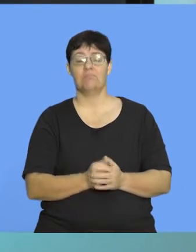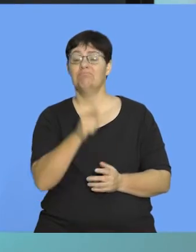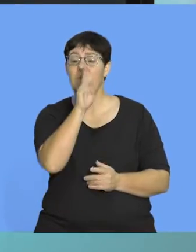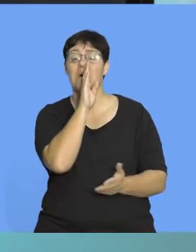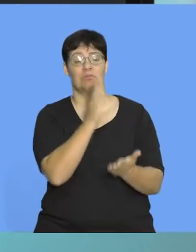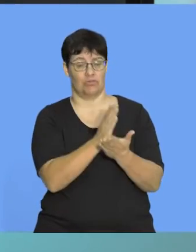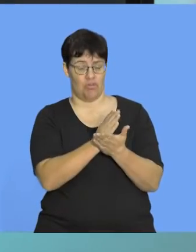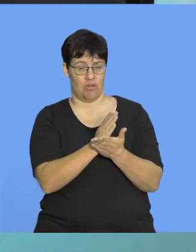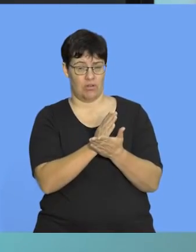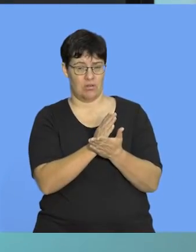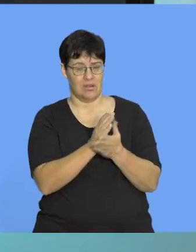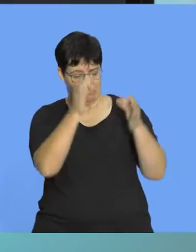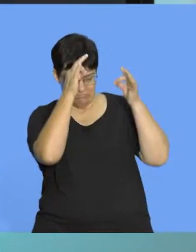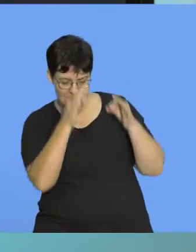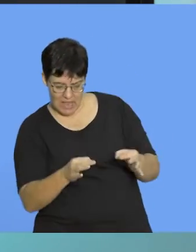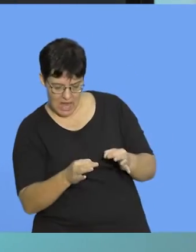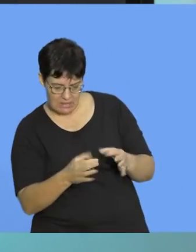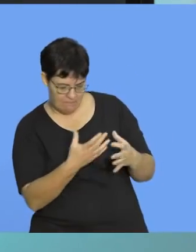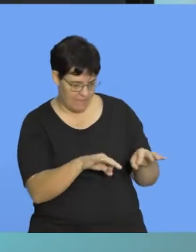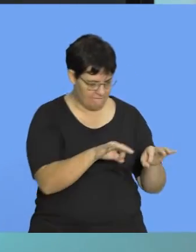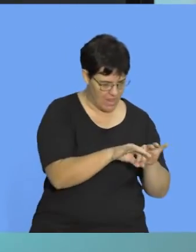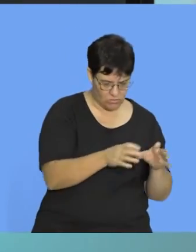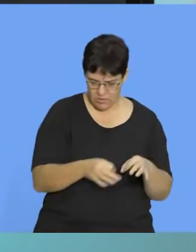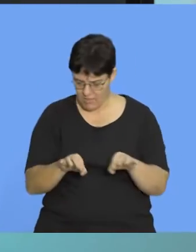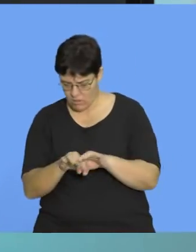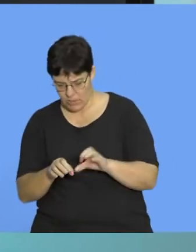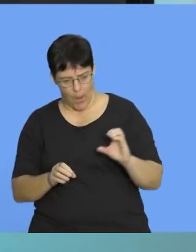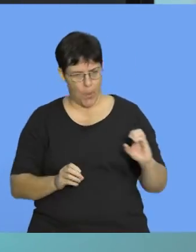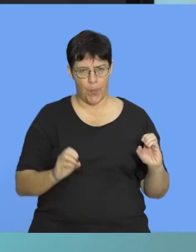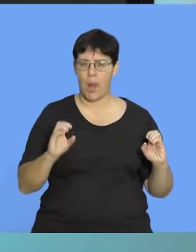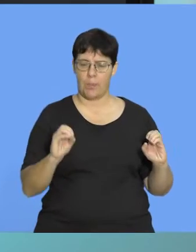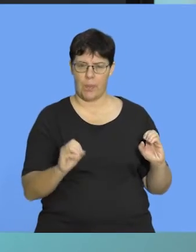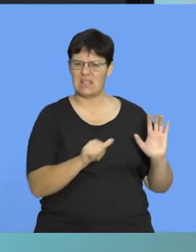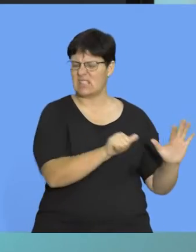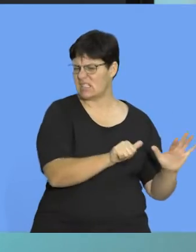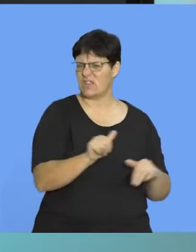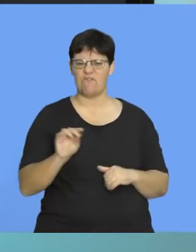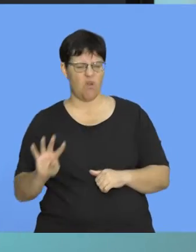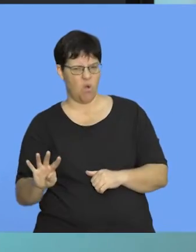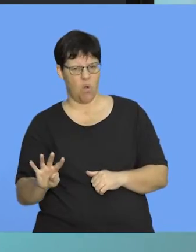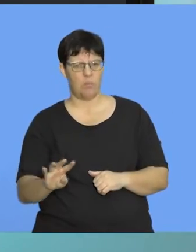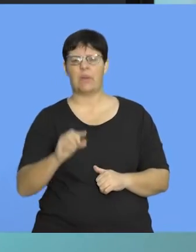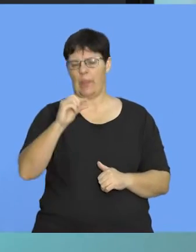need to make a decision. Looking at the values that you've got two small masses, 6 and 4,